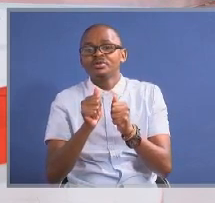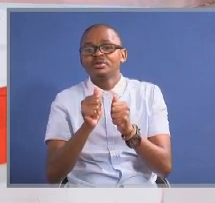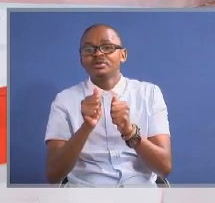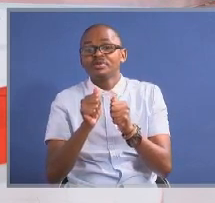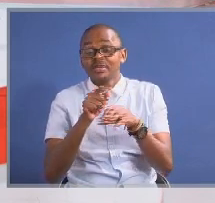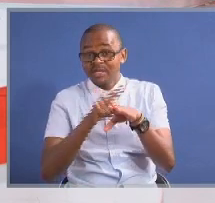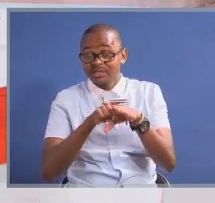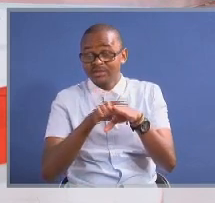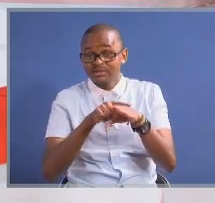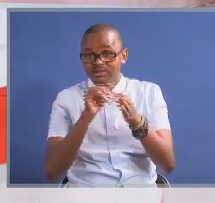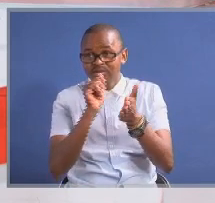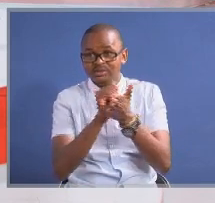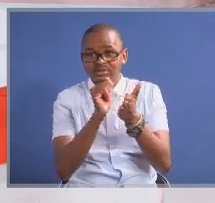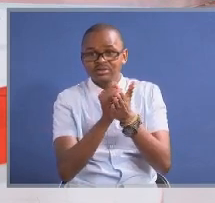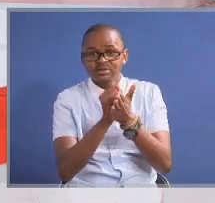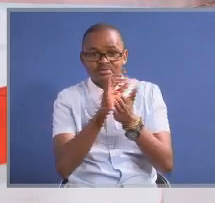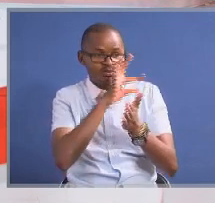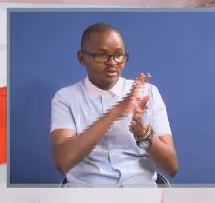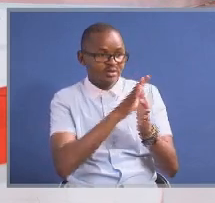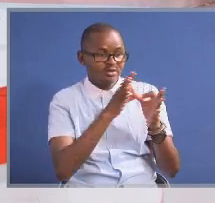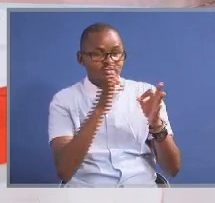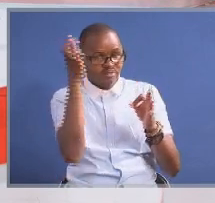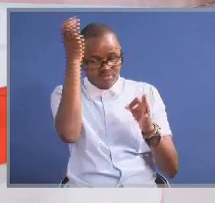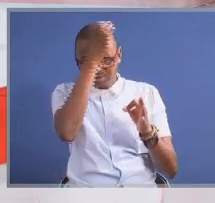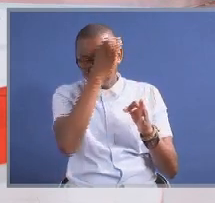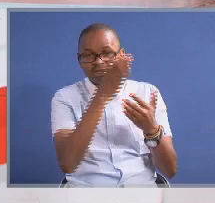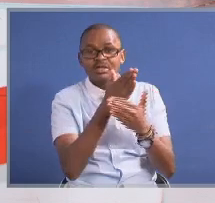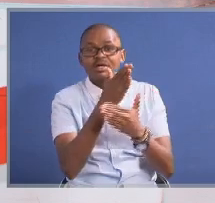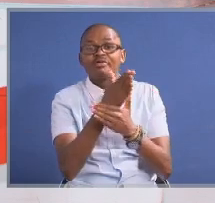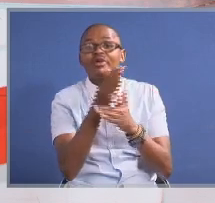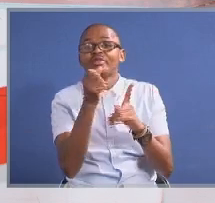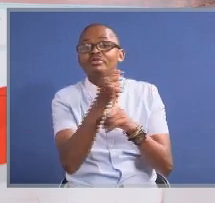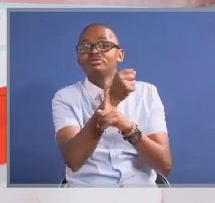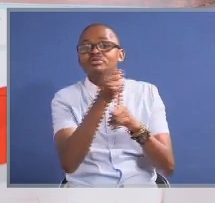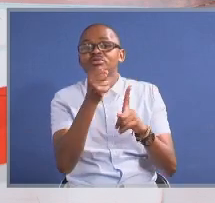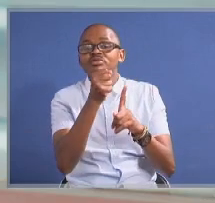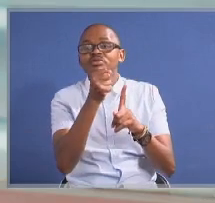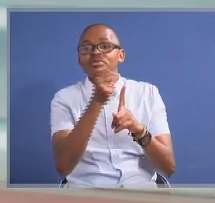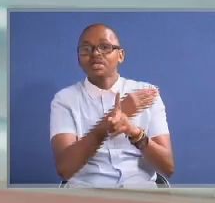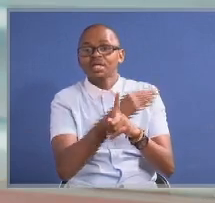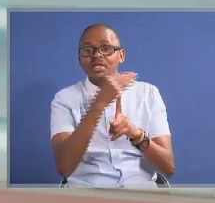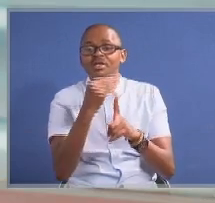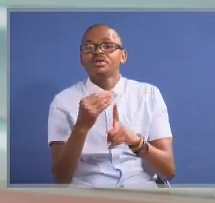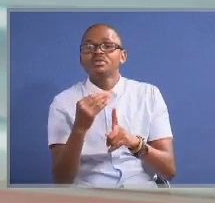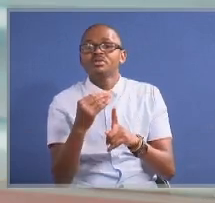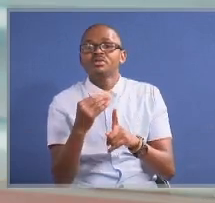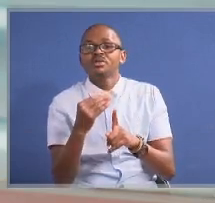of course at that time have brought a lot of benefits to European after the war. Okay.